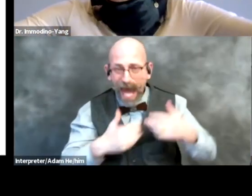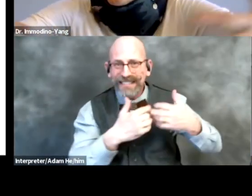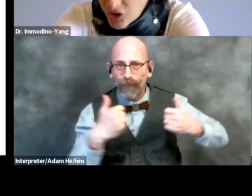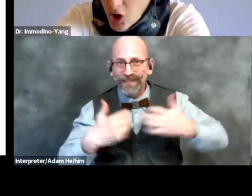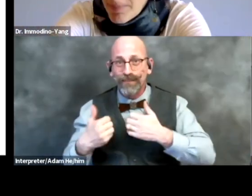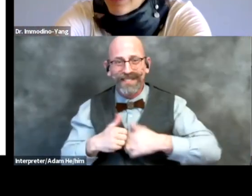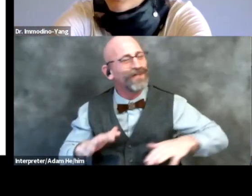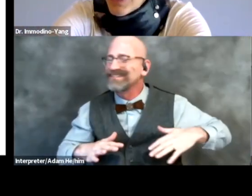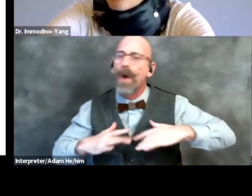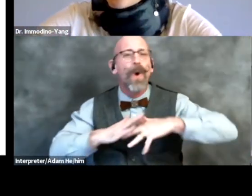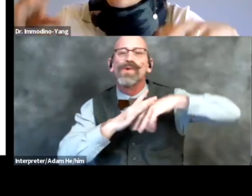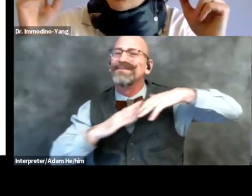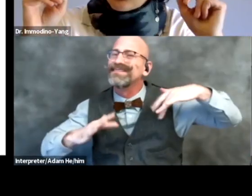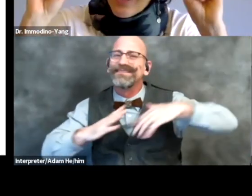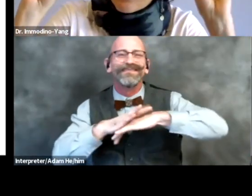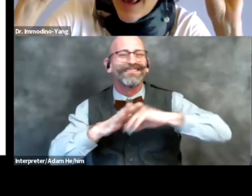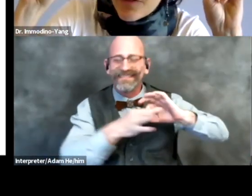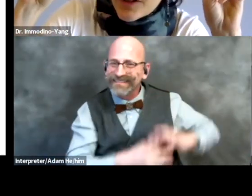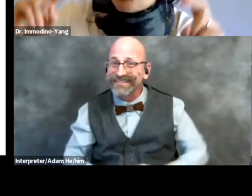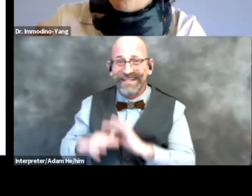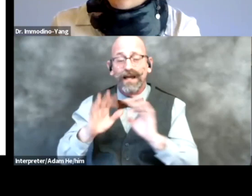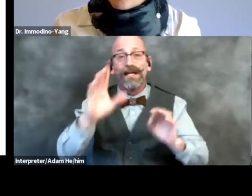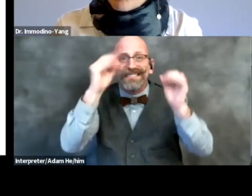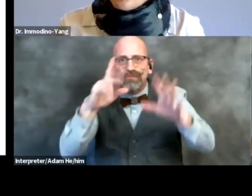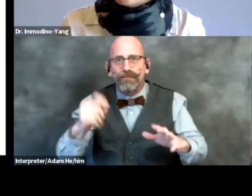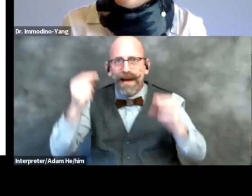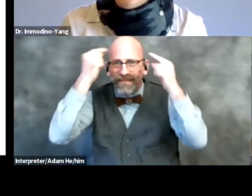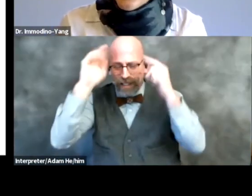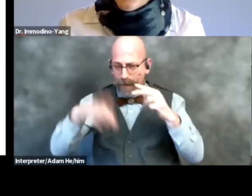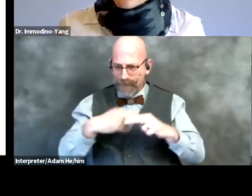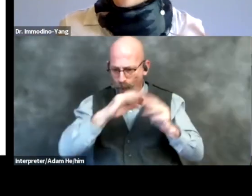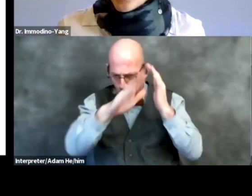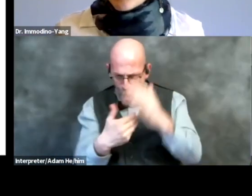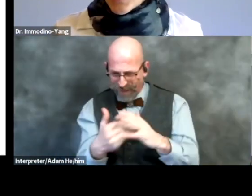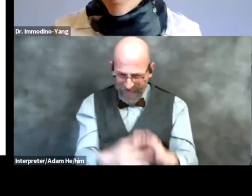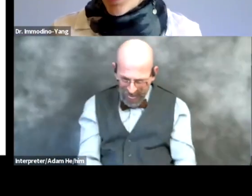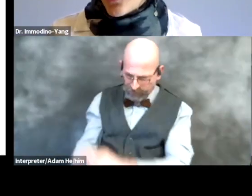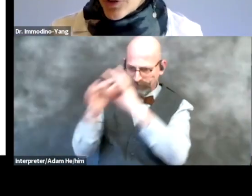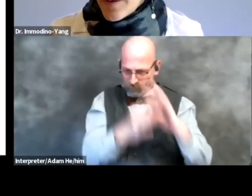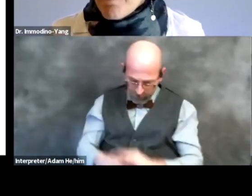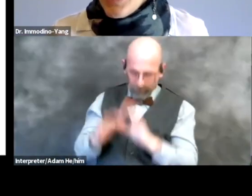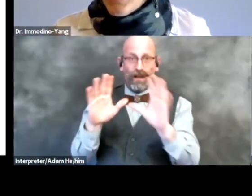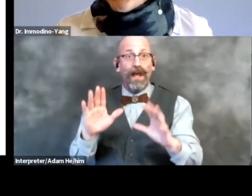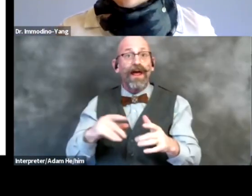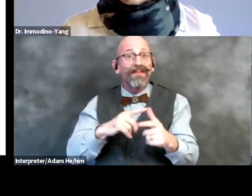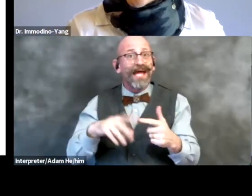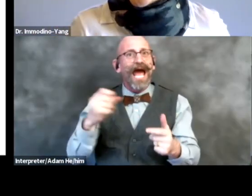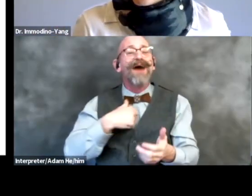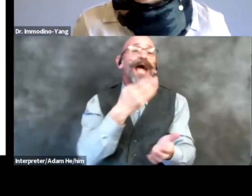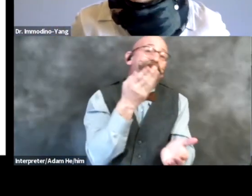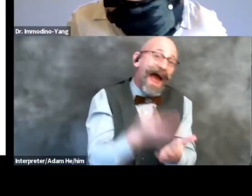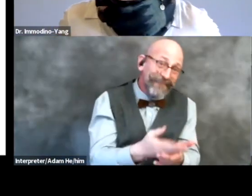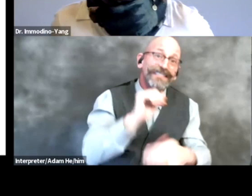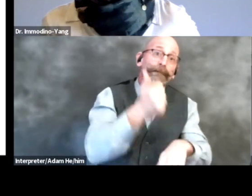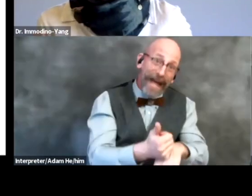to stitch it all back together in order to have an evidence-based approach without making a monster. And